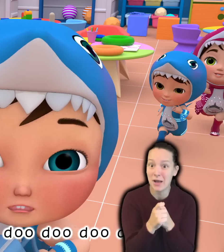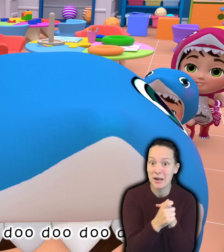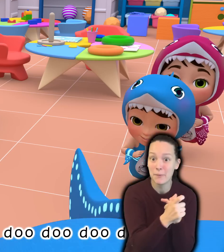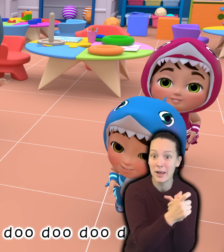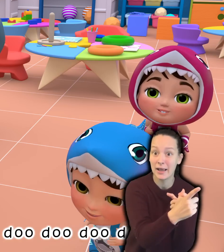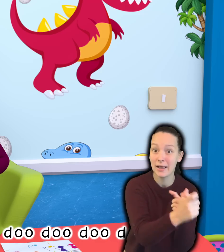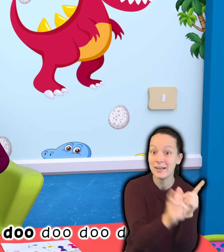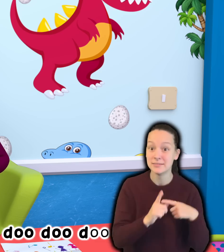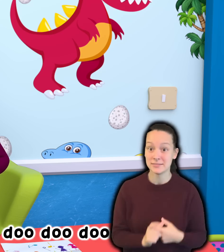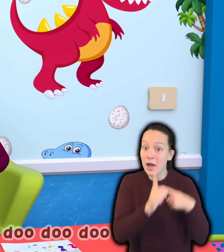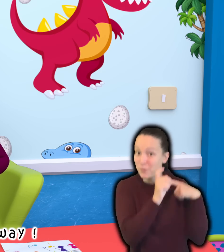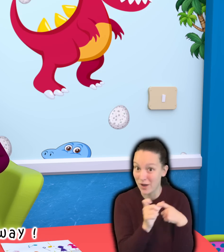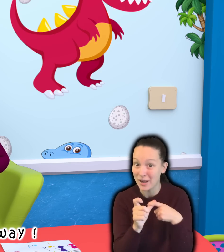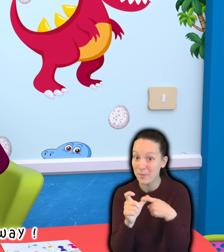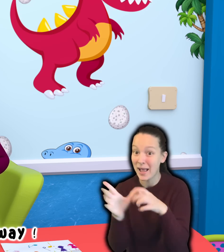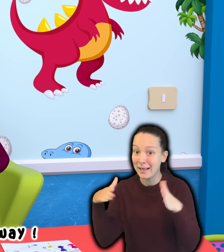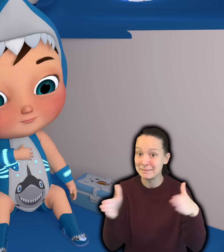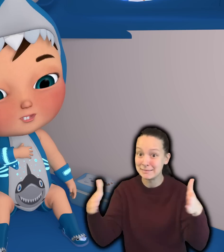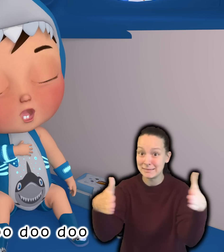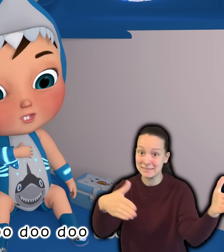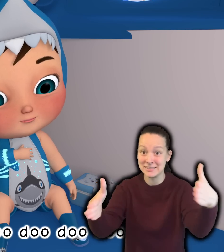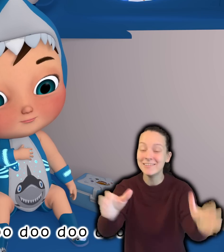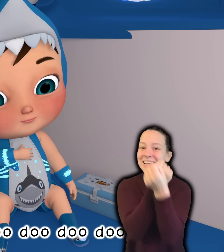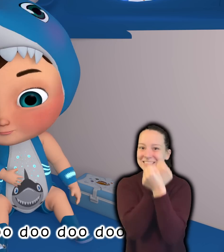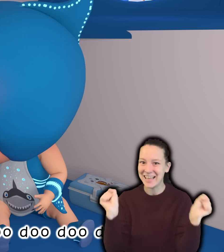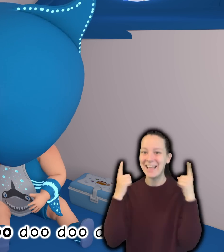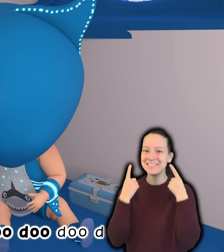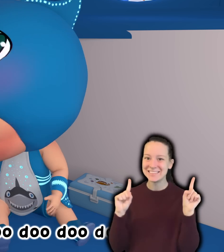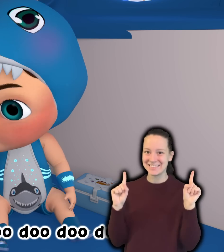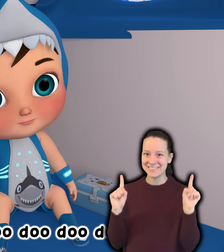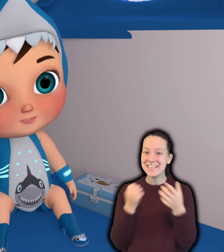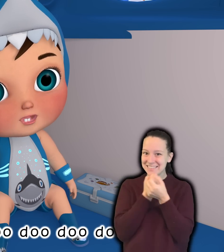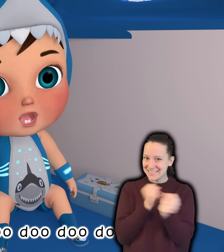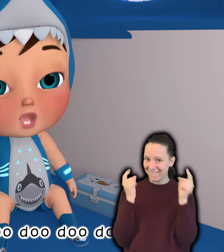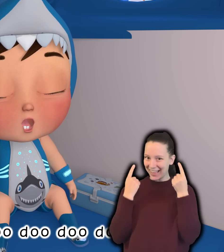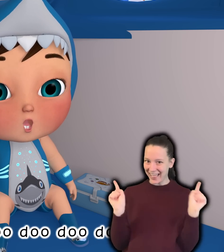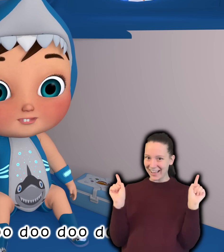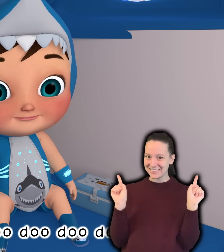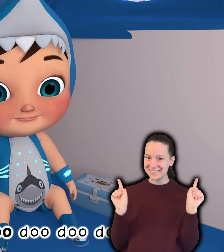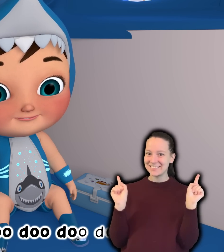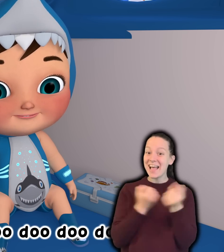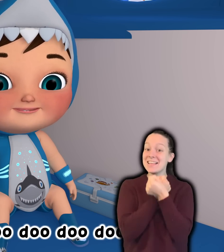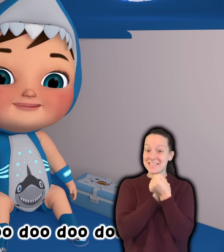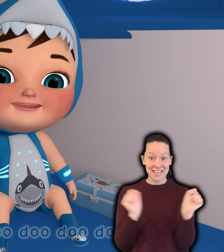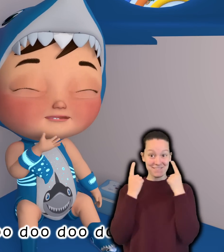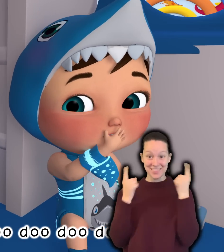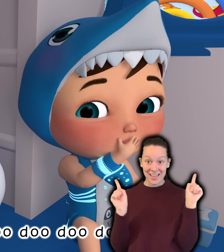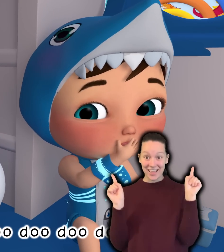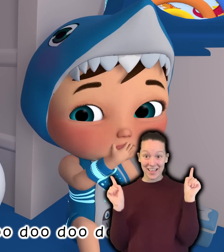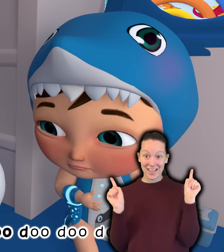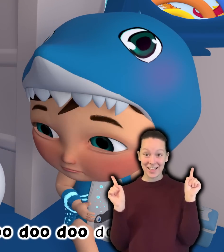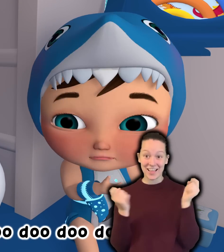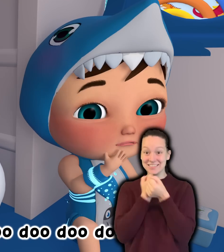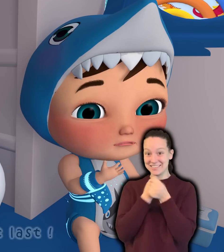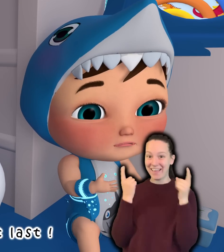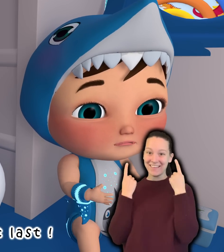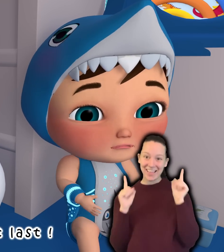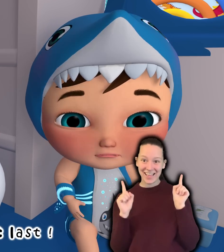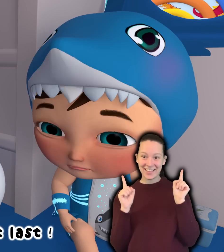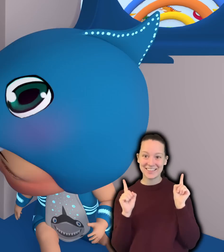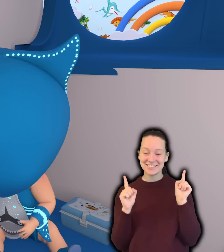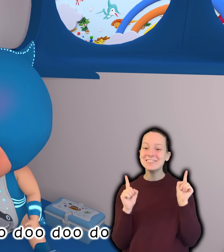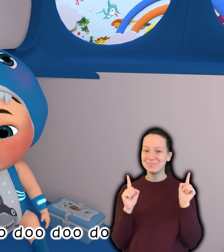run away, run away. Safe at last, safe at last, safe at last, safe at